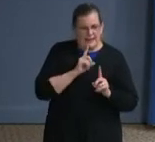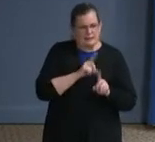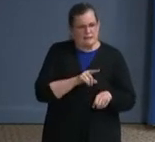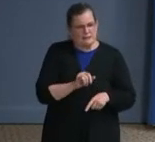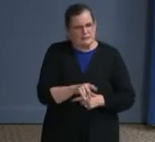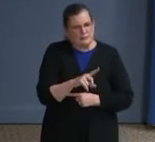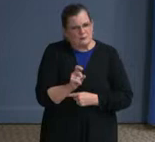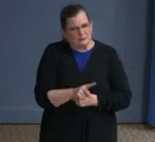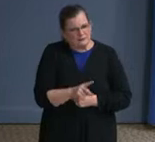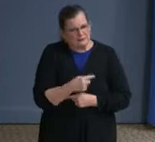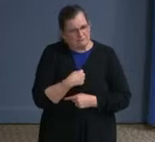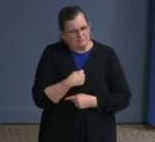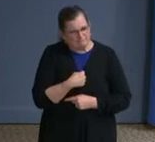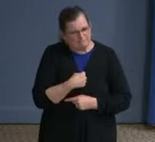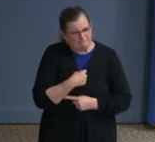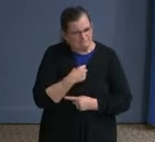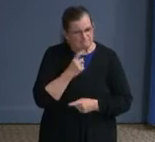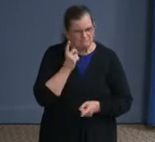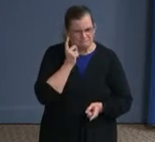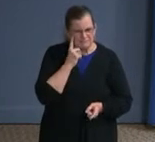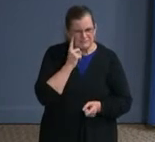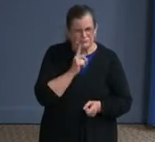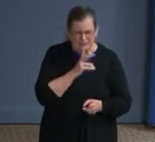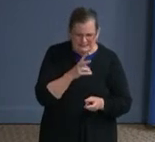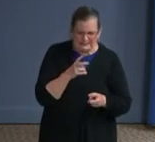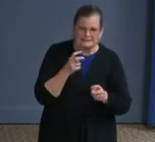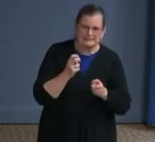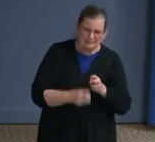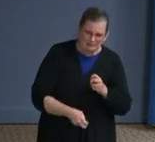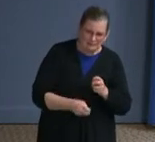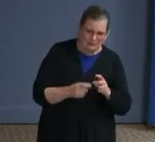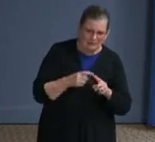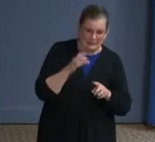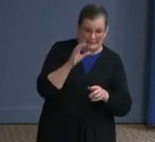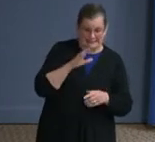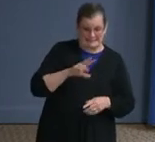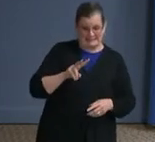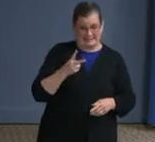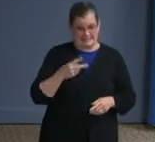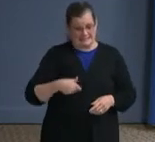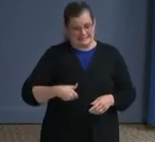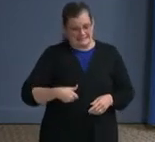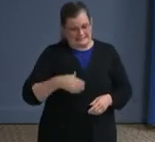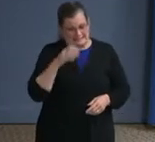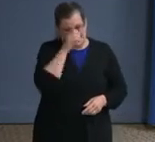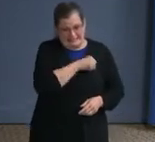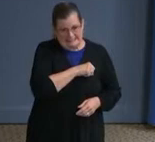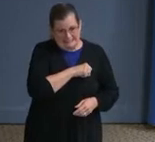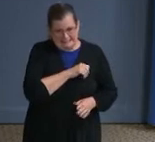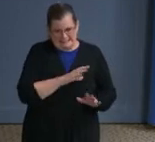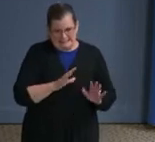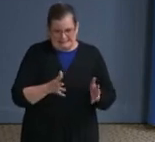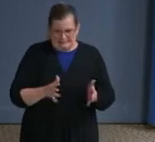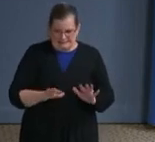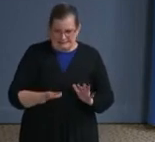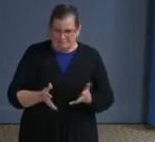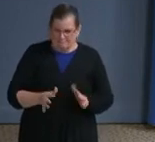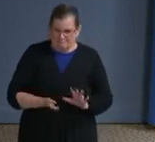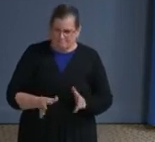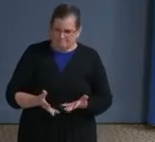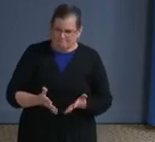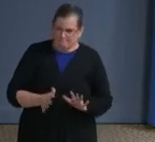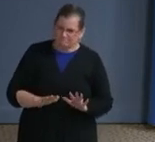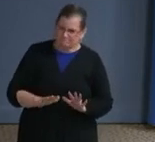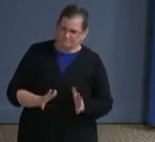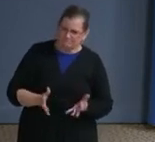I think it's very, very difficult to second guess the cost of, excuse me, I don't know what's happening to my voice.